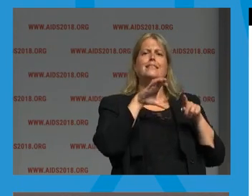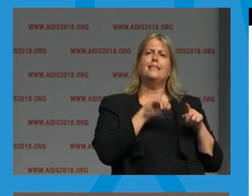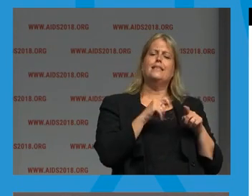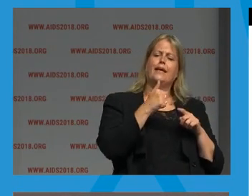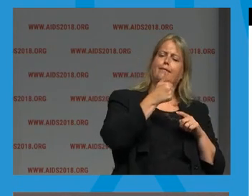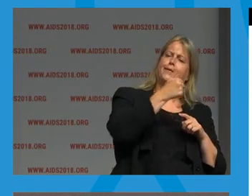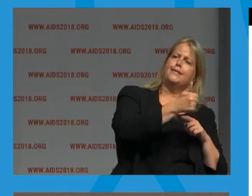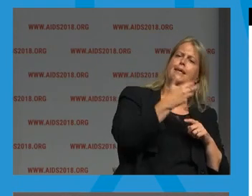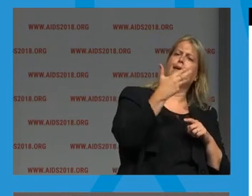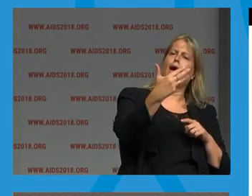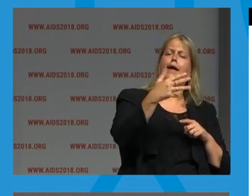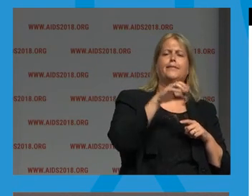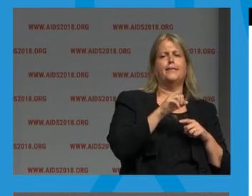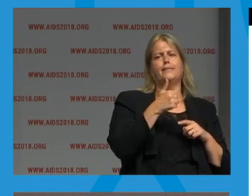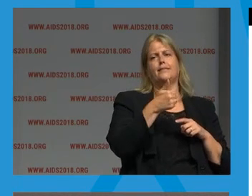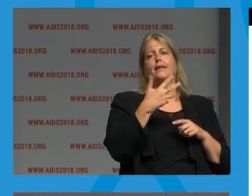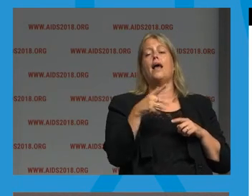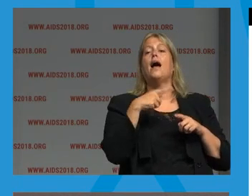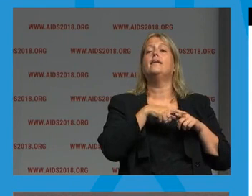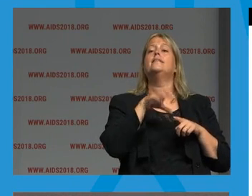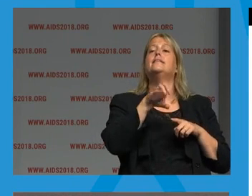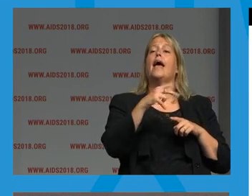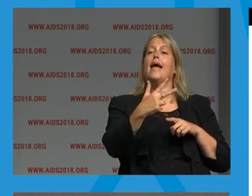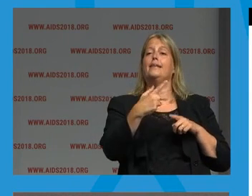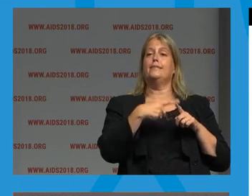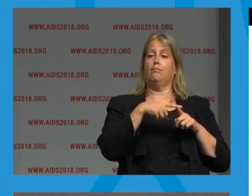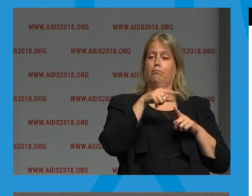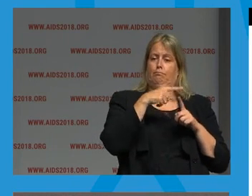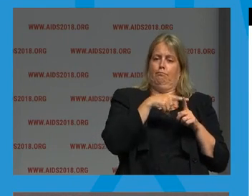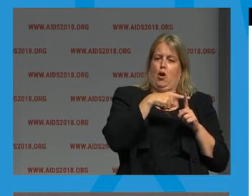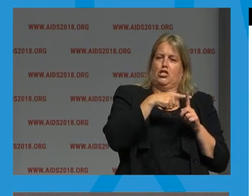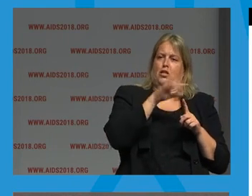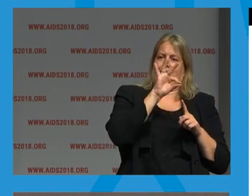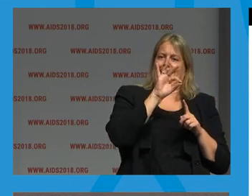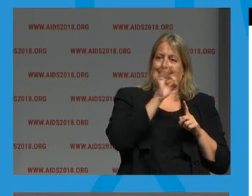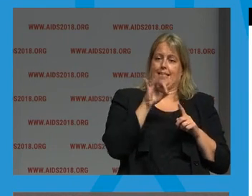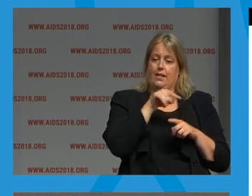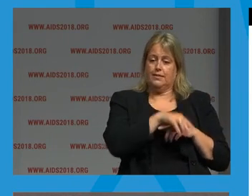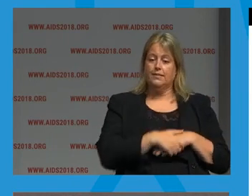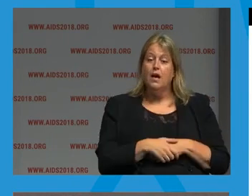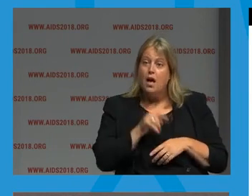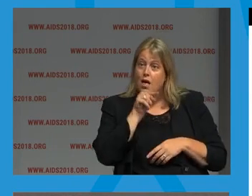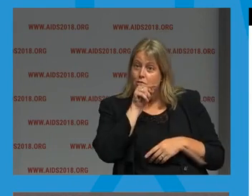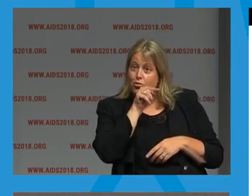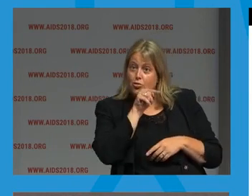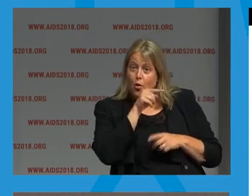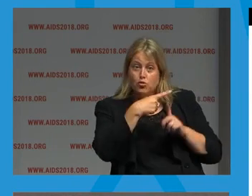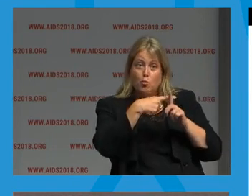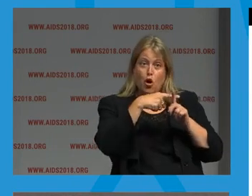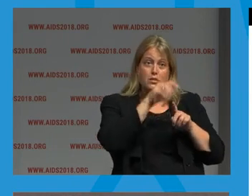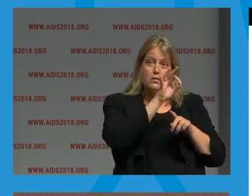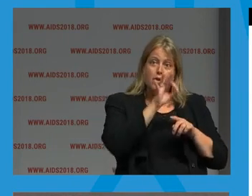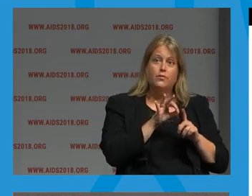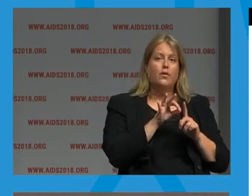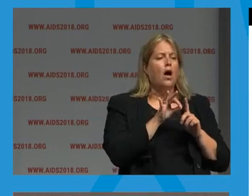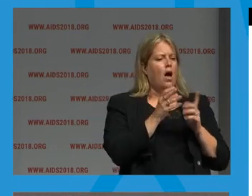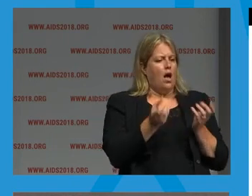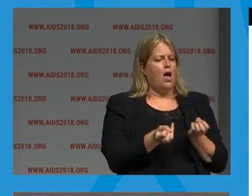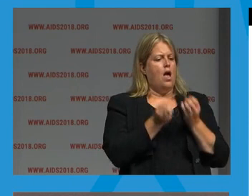CD8 positive T cells in the lymph nodes, and in fact, those CD69 positives